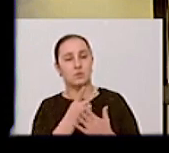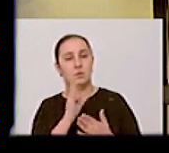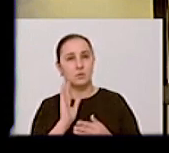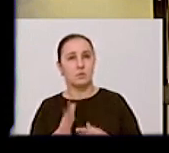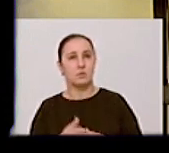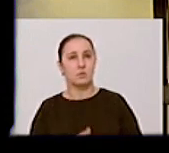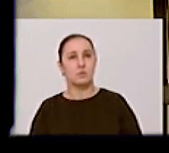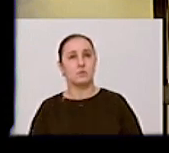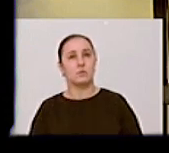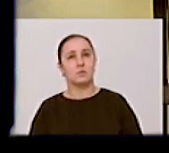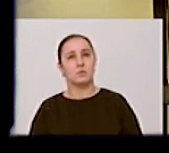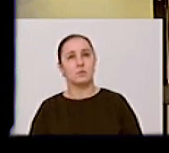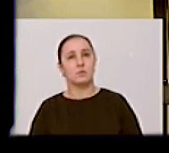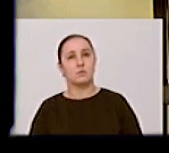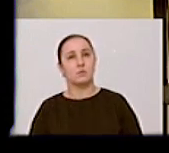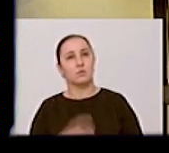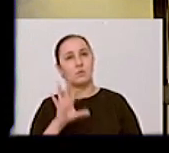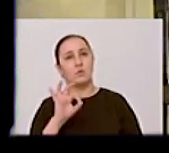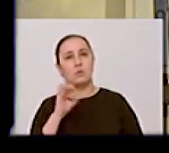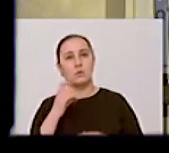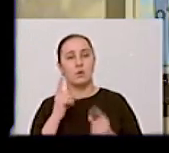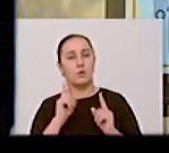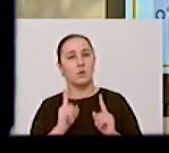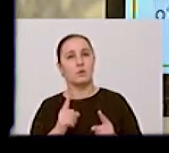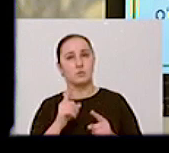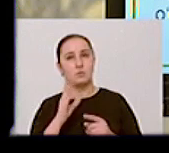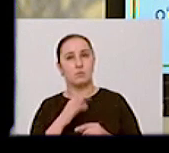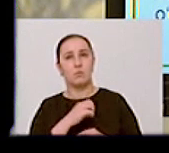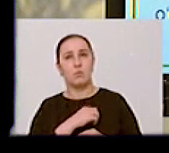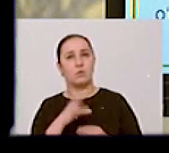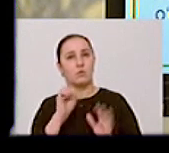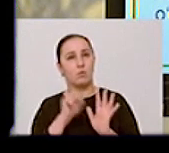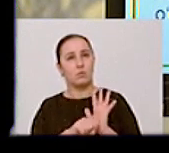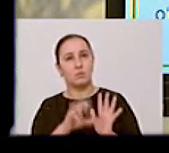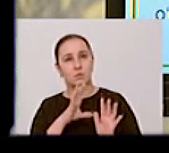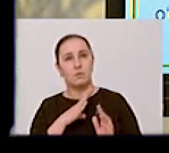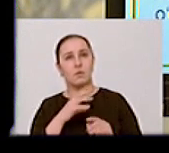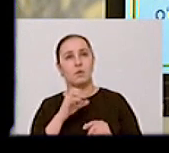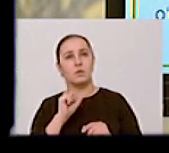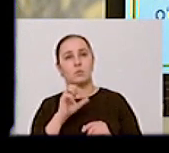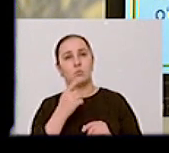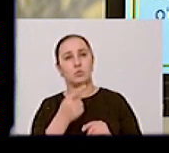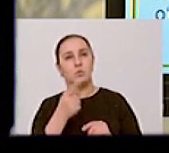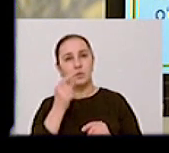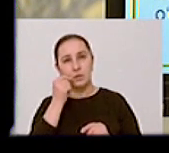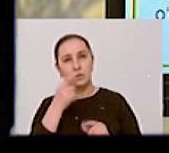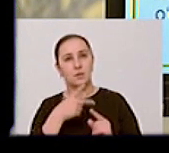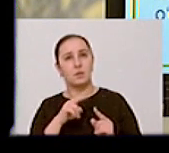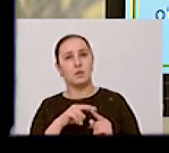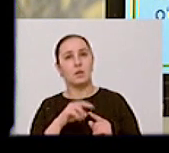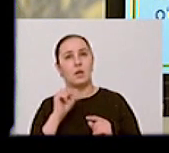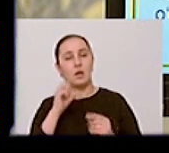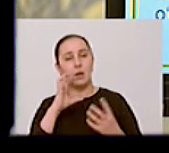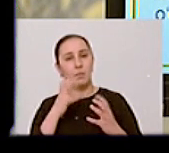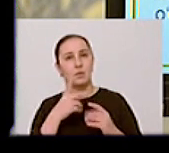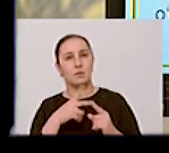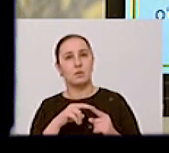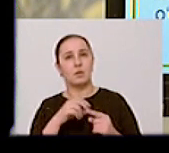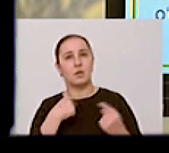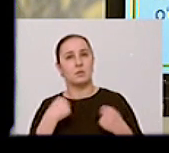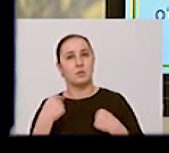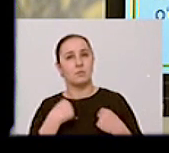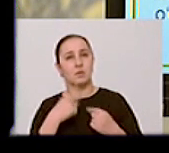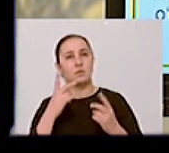qaratamiz. Oh, haqiqatdan boyni o'ldirgan va bu yigitlarni abadiy